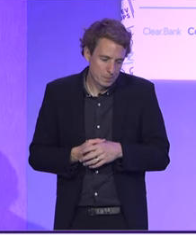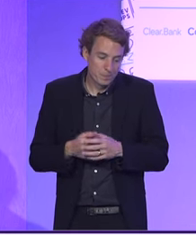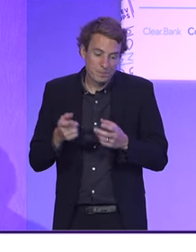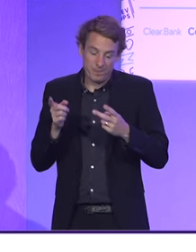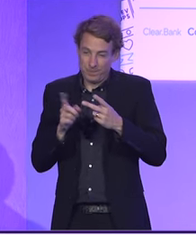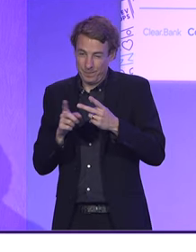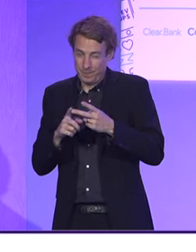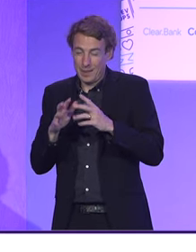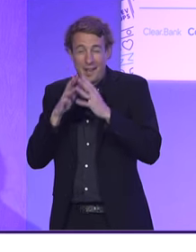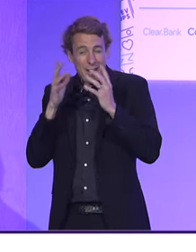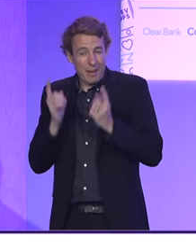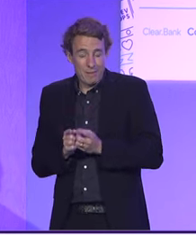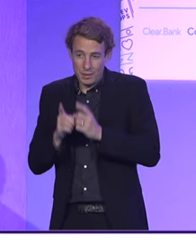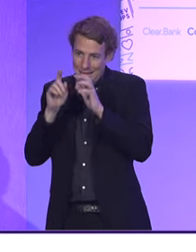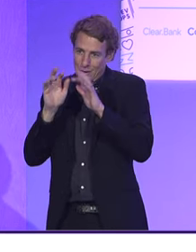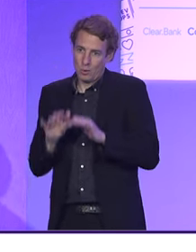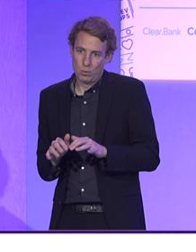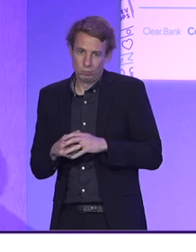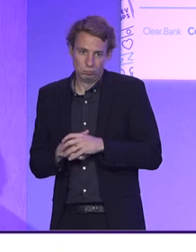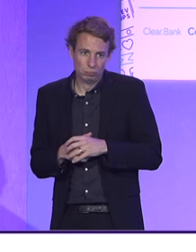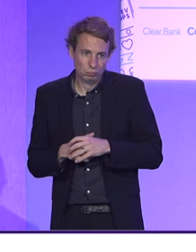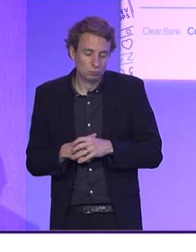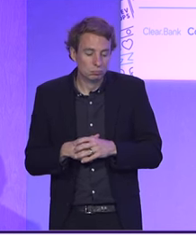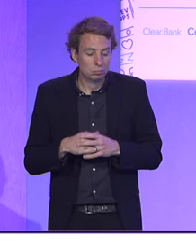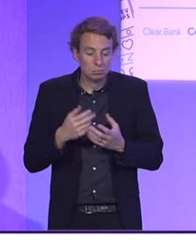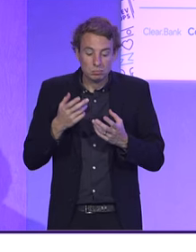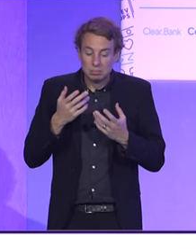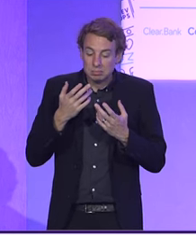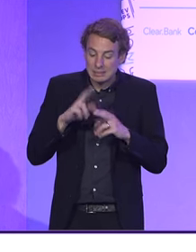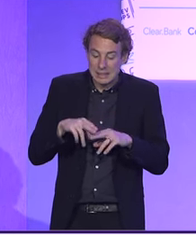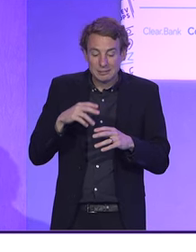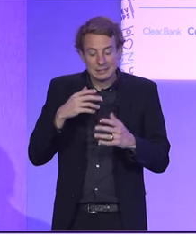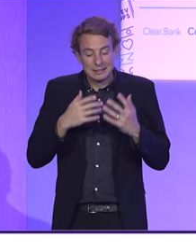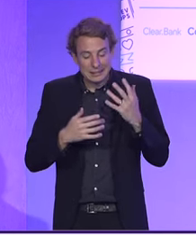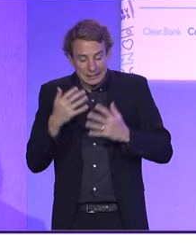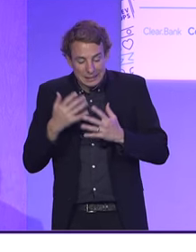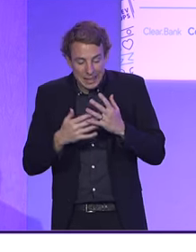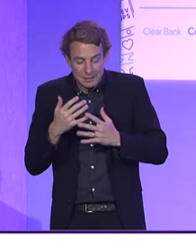Okay? There are many things we can do. Infrastructure, we have Pulumi, we have